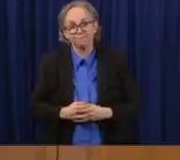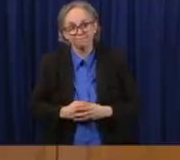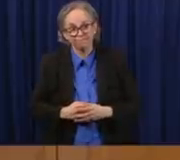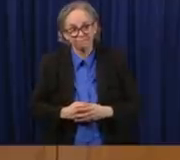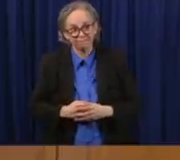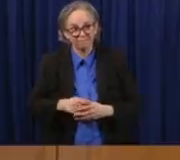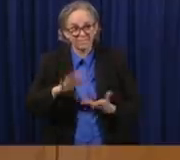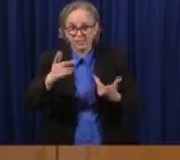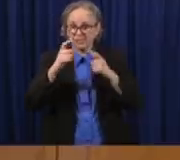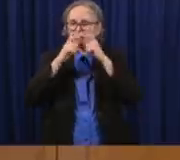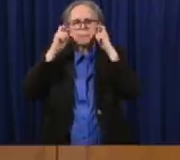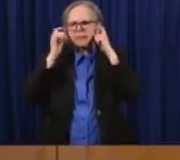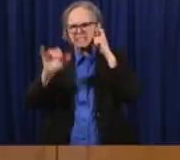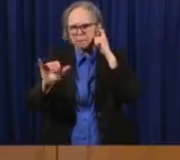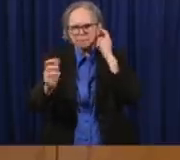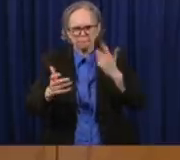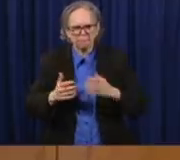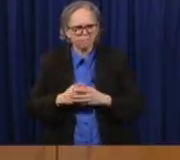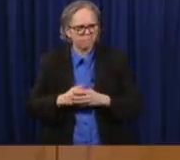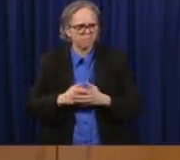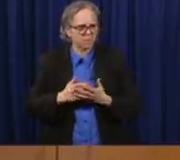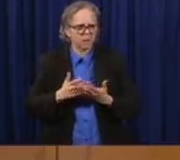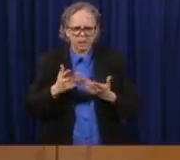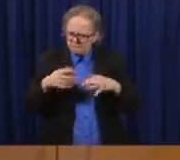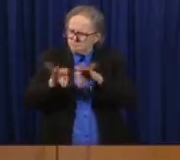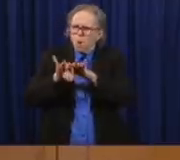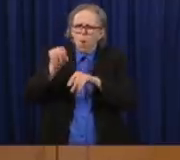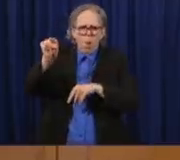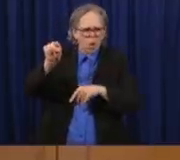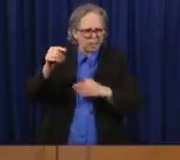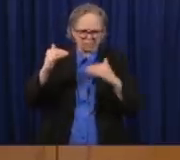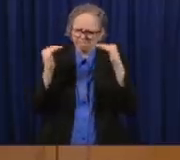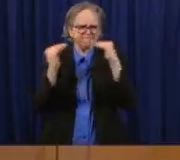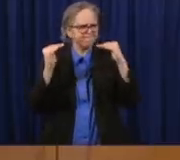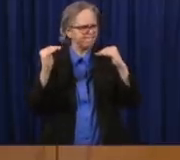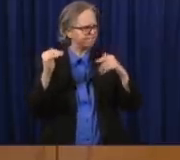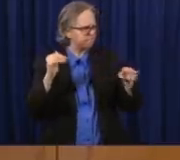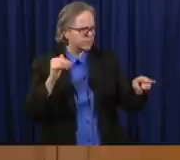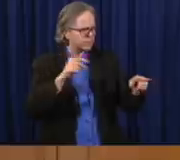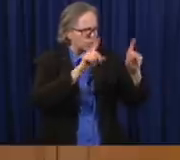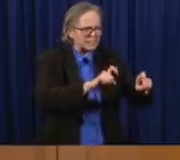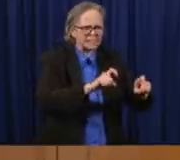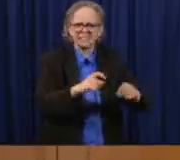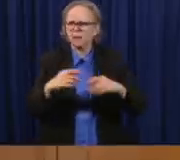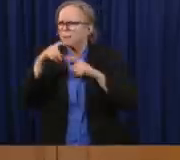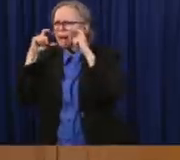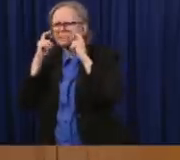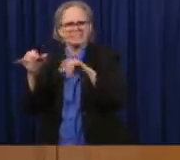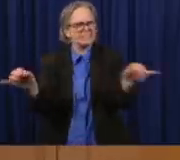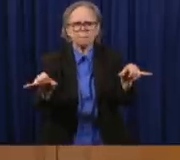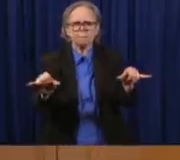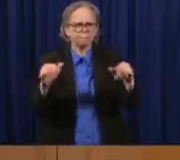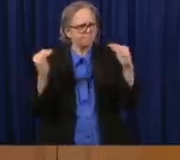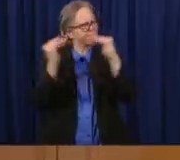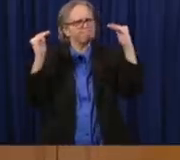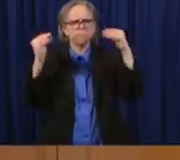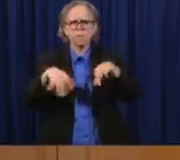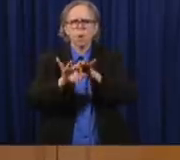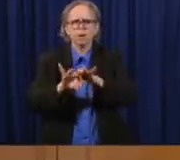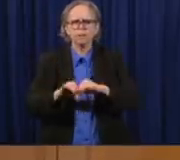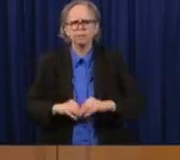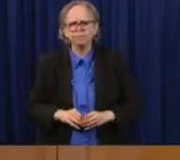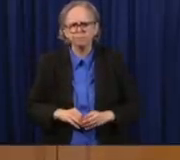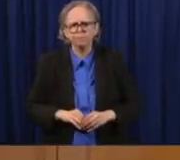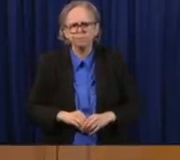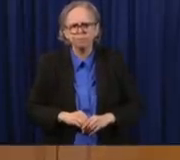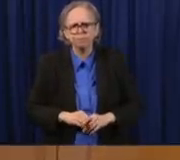everything else are equitable. And we do know, as I've said all along, it's hard